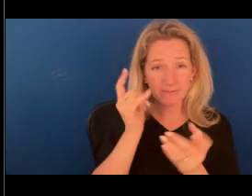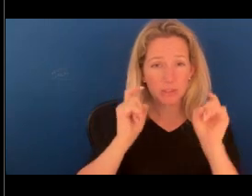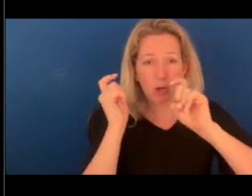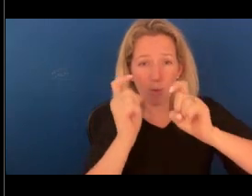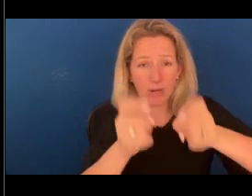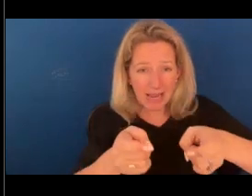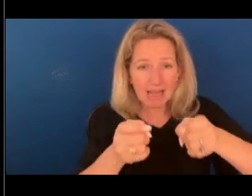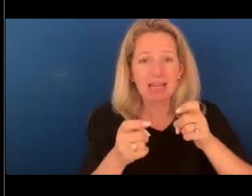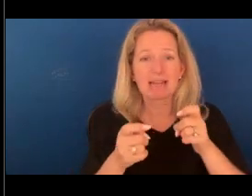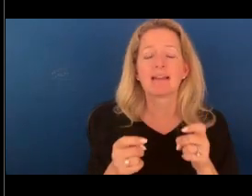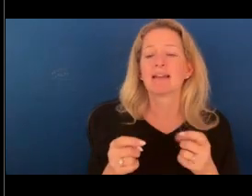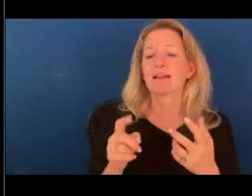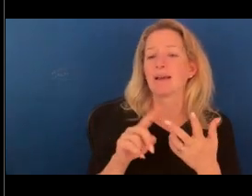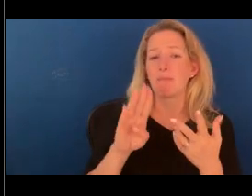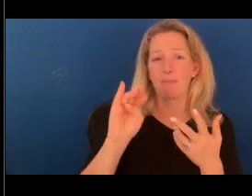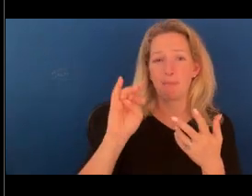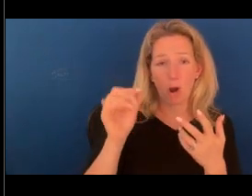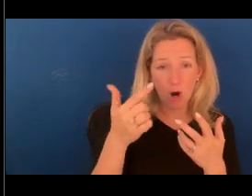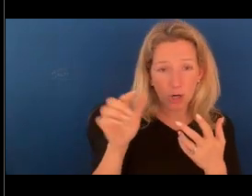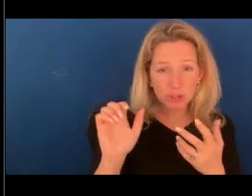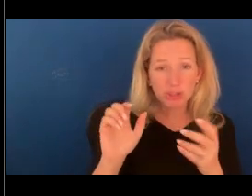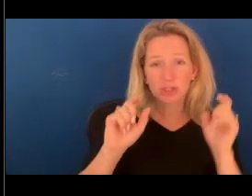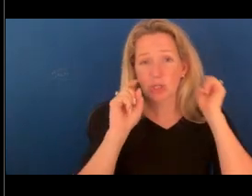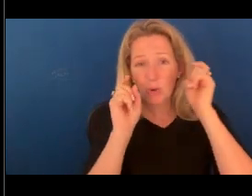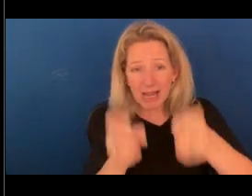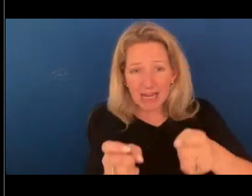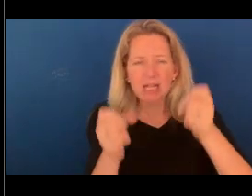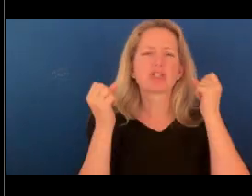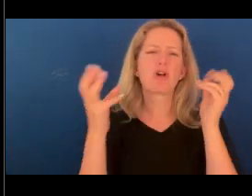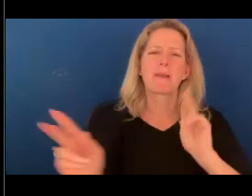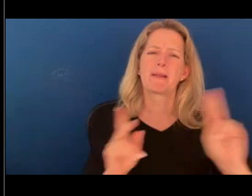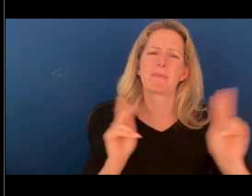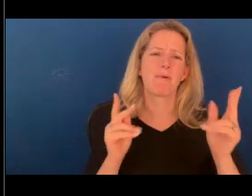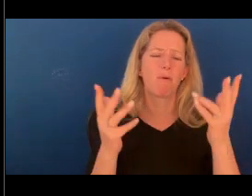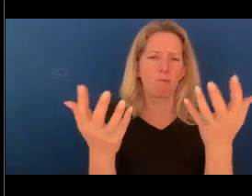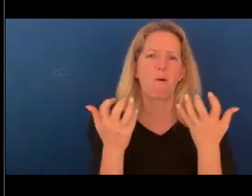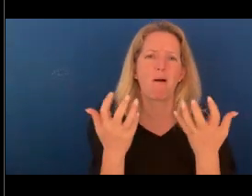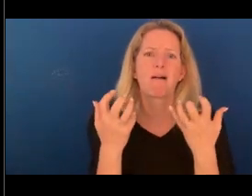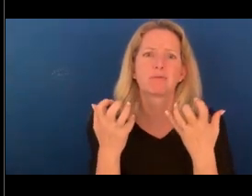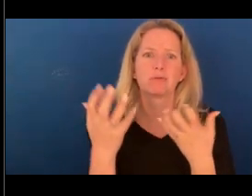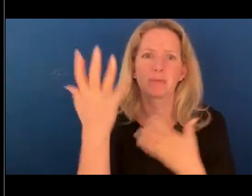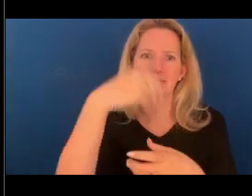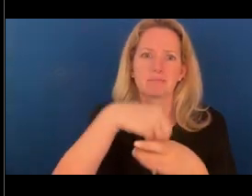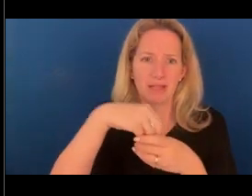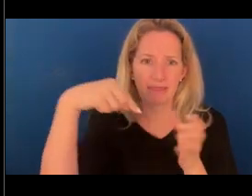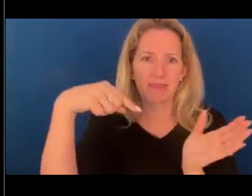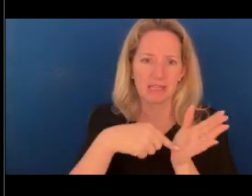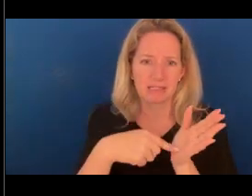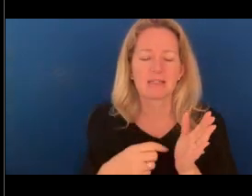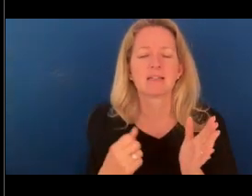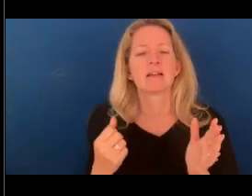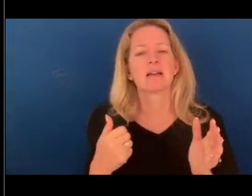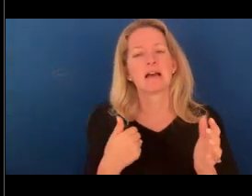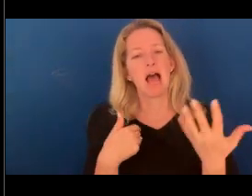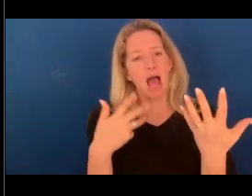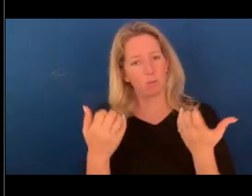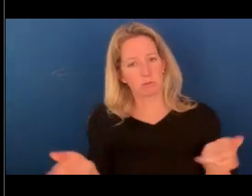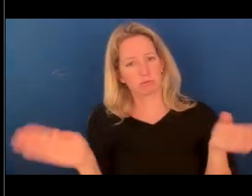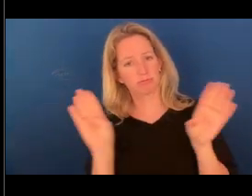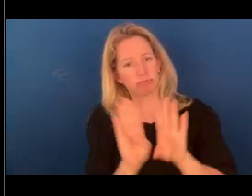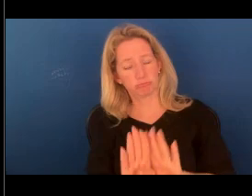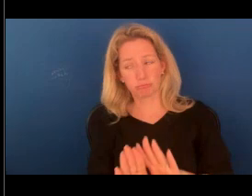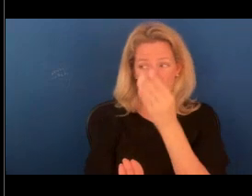the barge was donated, like so many people want to be part of this. And so I guess I want to end it with even